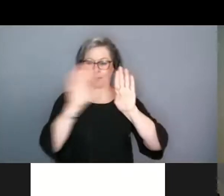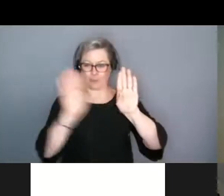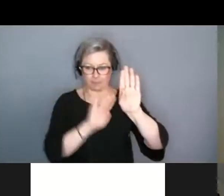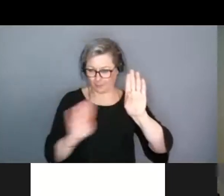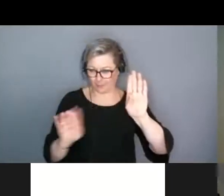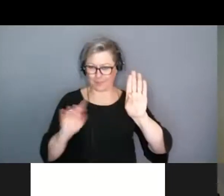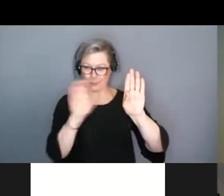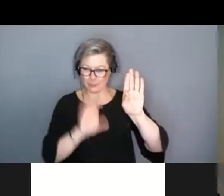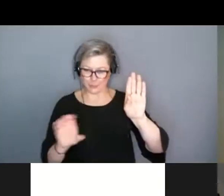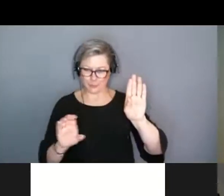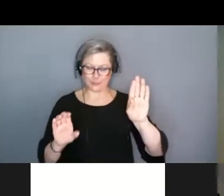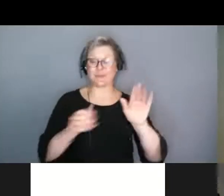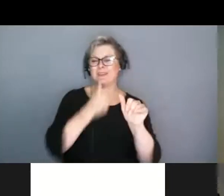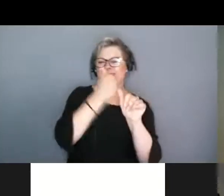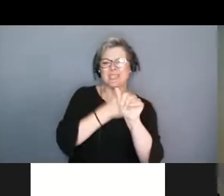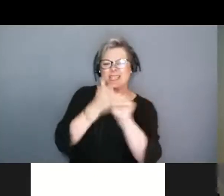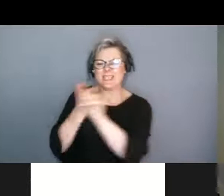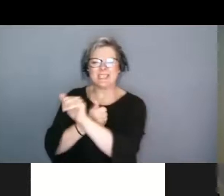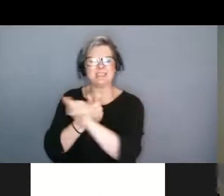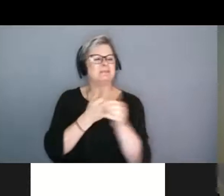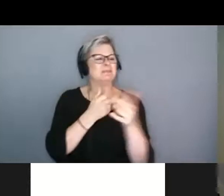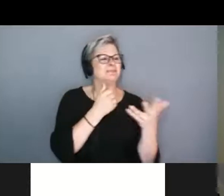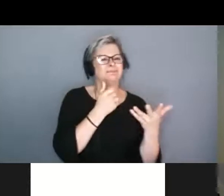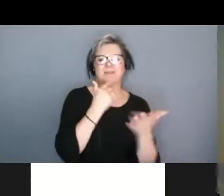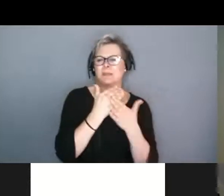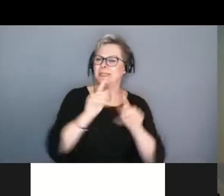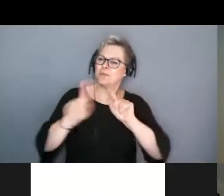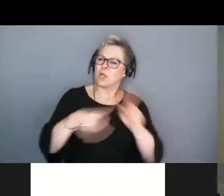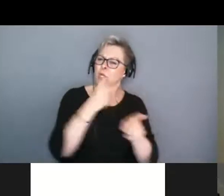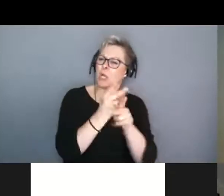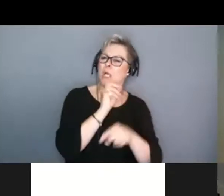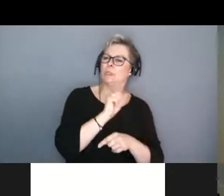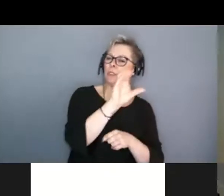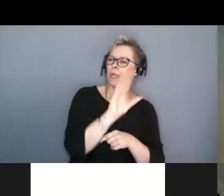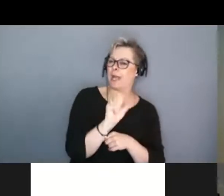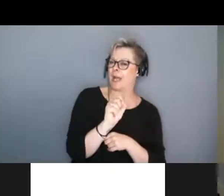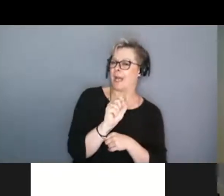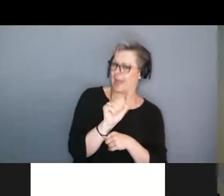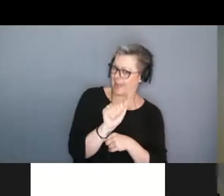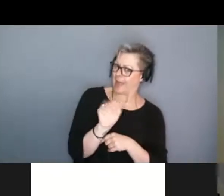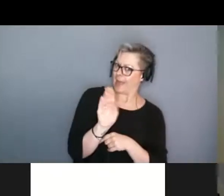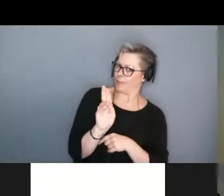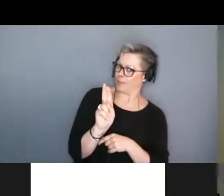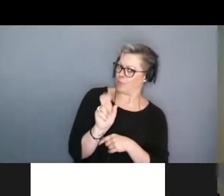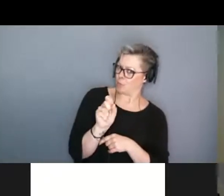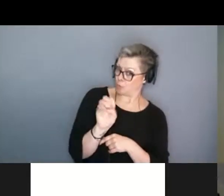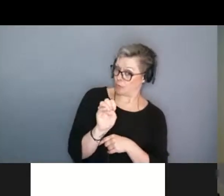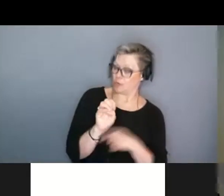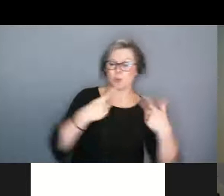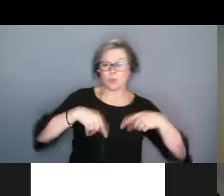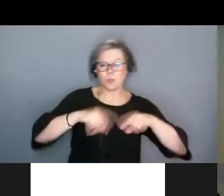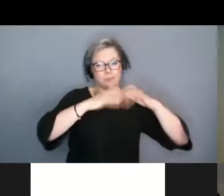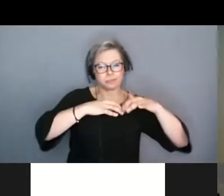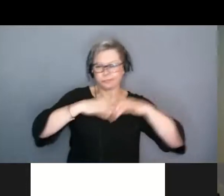particular kind of abuse. So we broke the conversation into pieces that addressed those particular kinds of